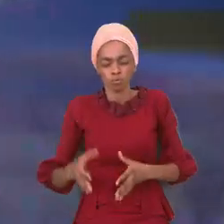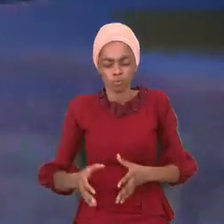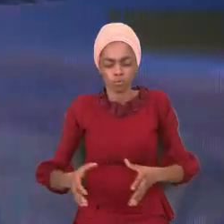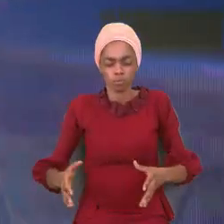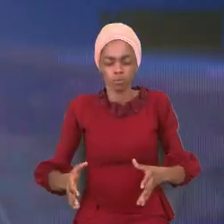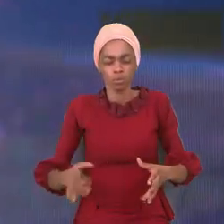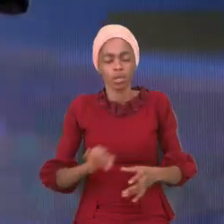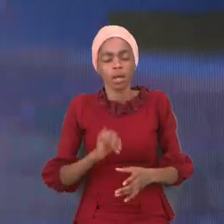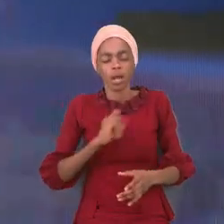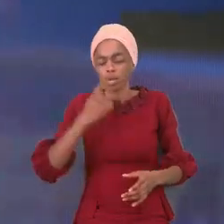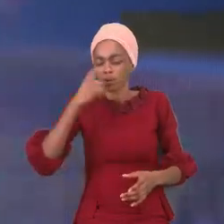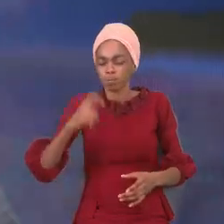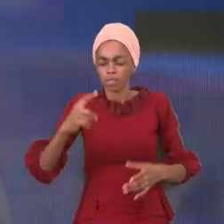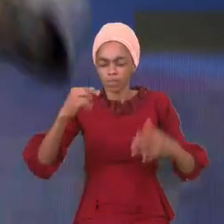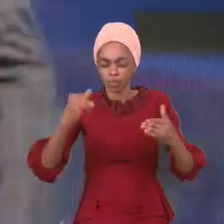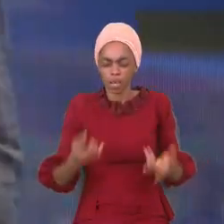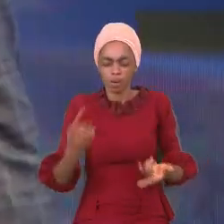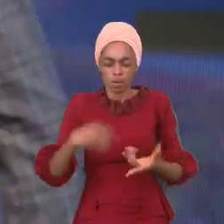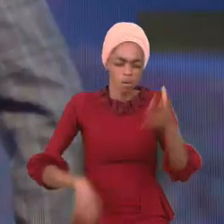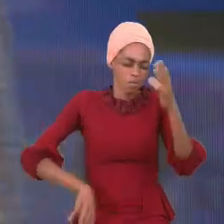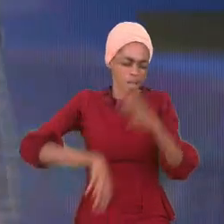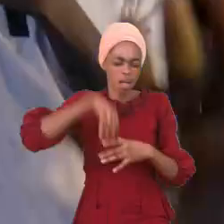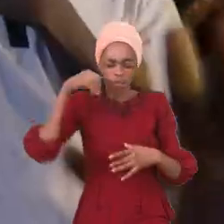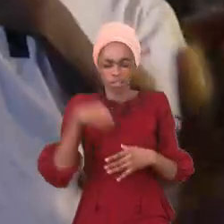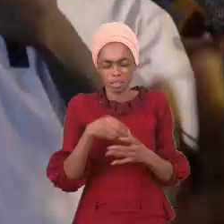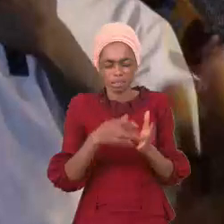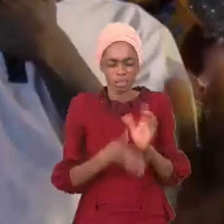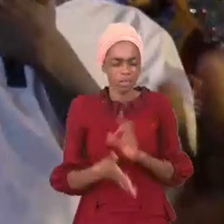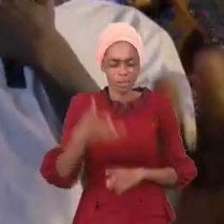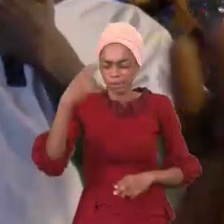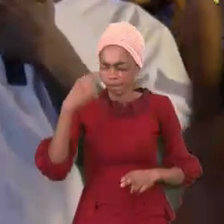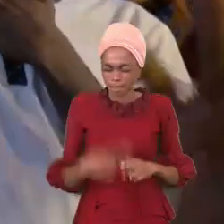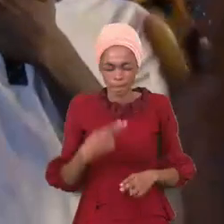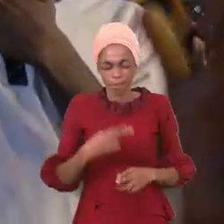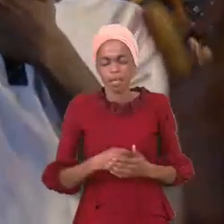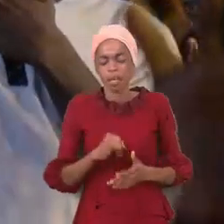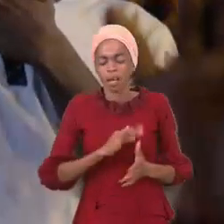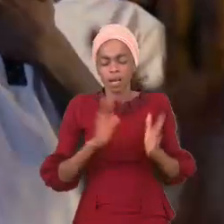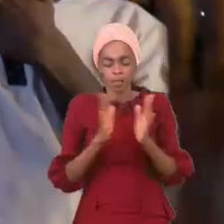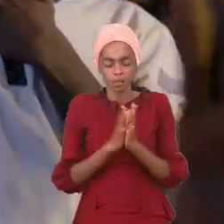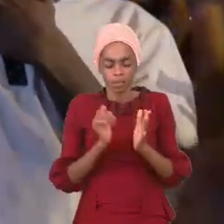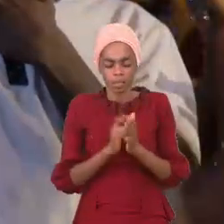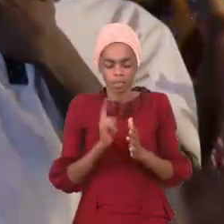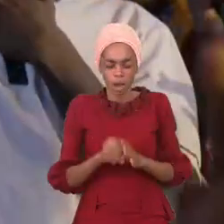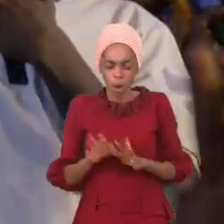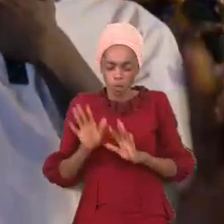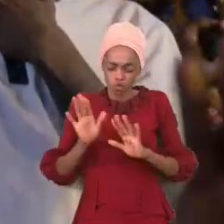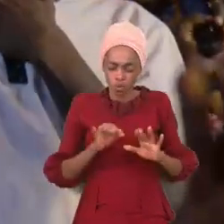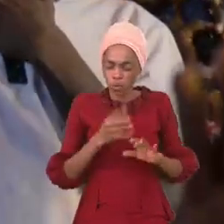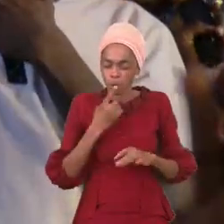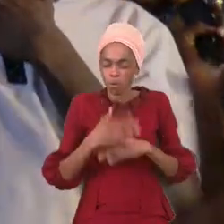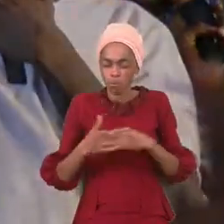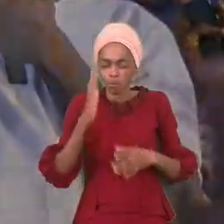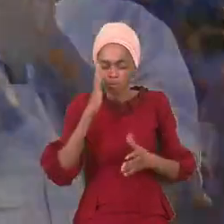I command you there, come out in Jesus' name. I pray that that flow of blood will